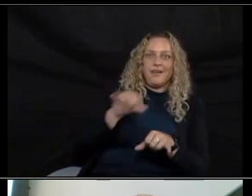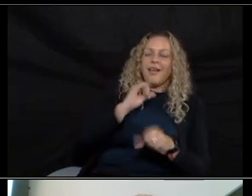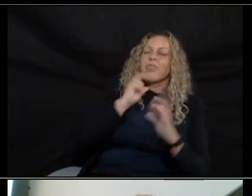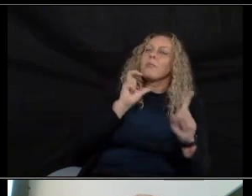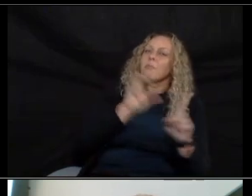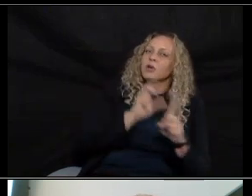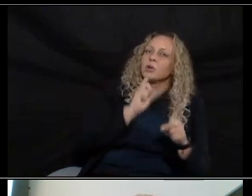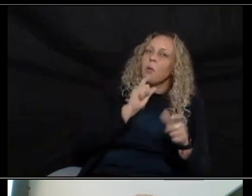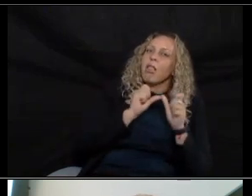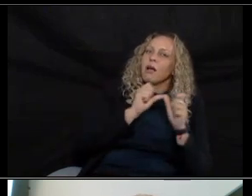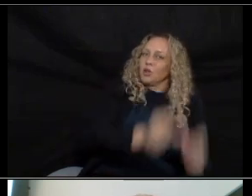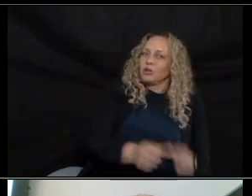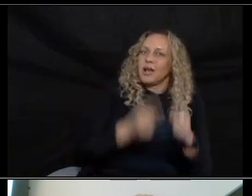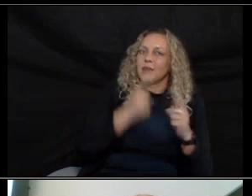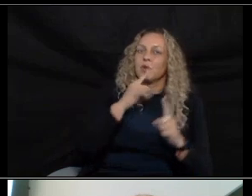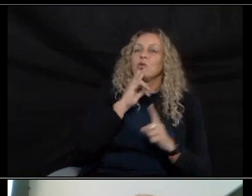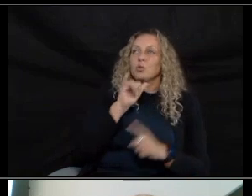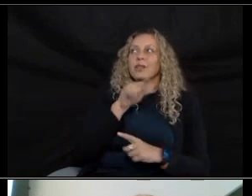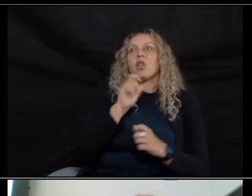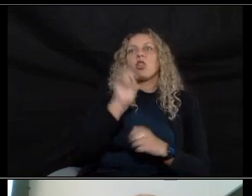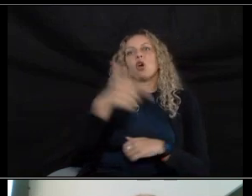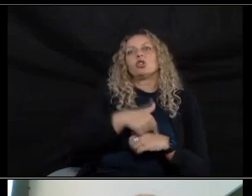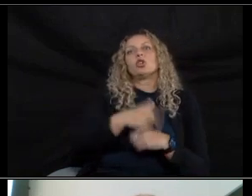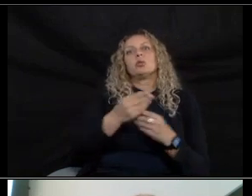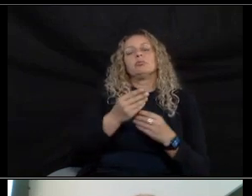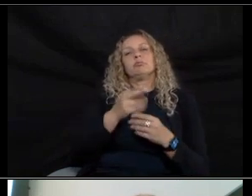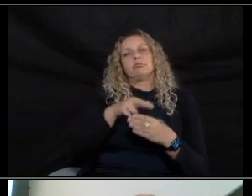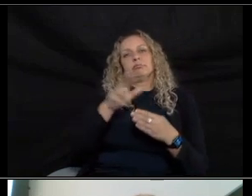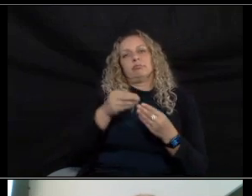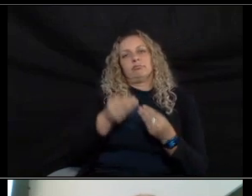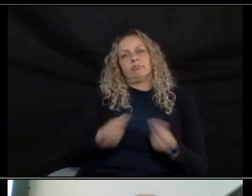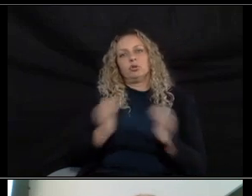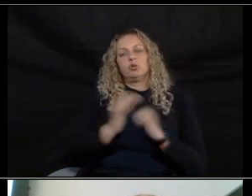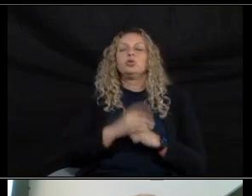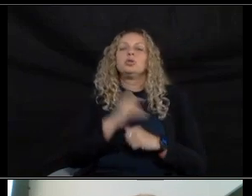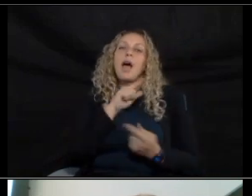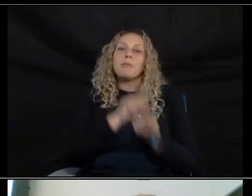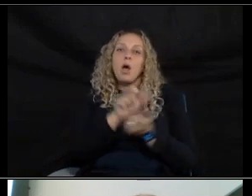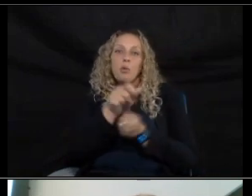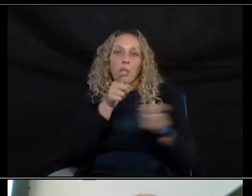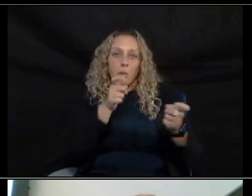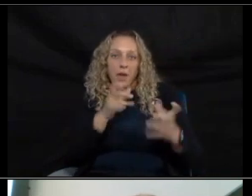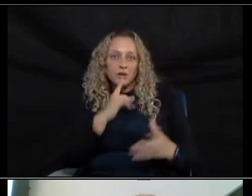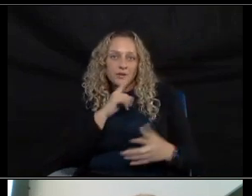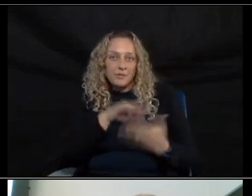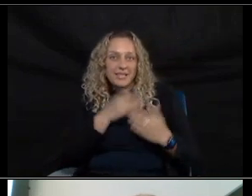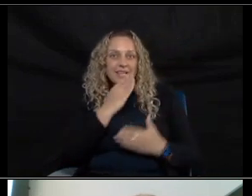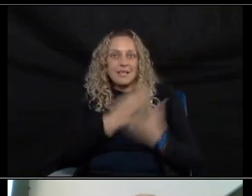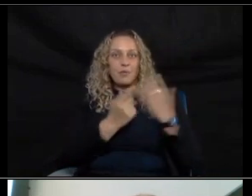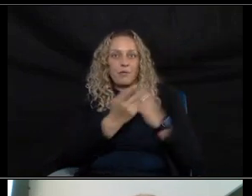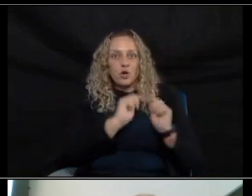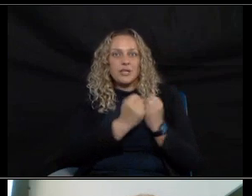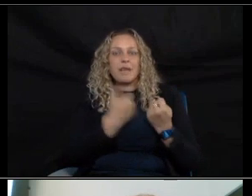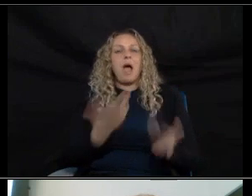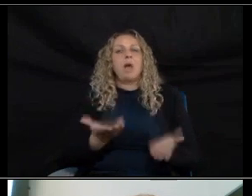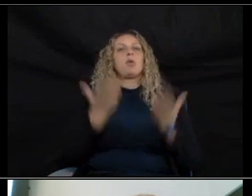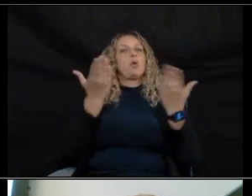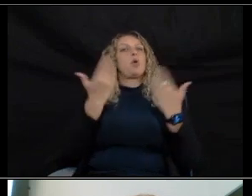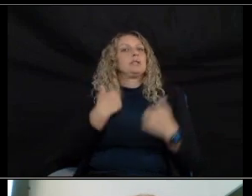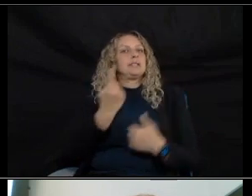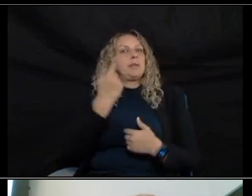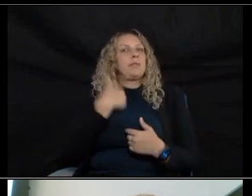they last. So this really is a long-term solution. When I met with your city manager and some of their team, I proposed something. I